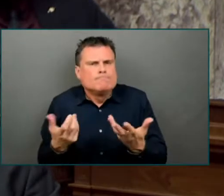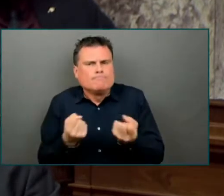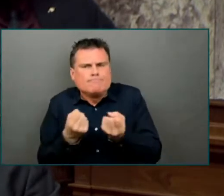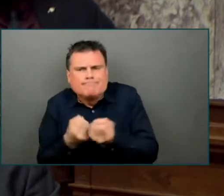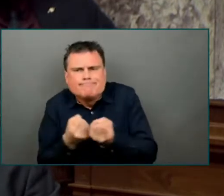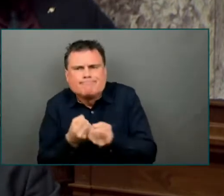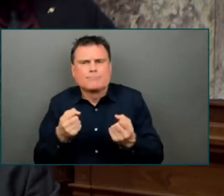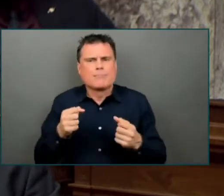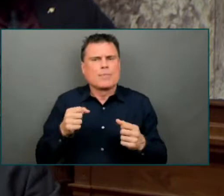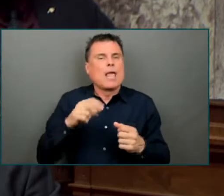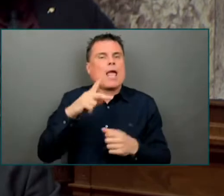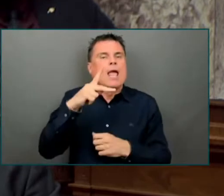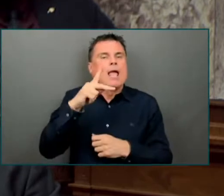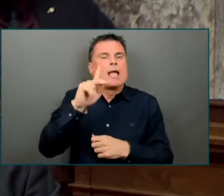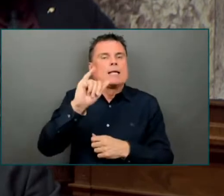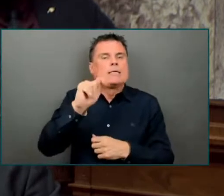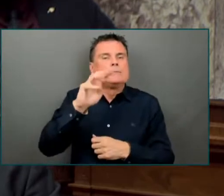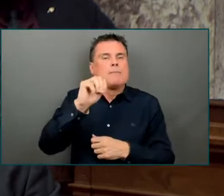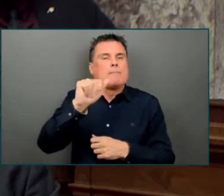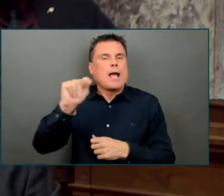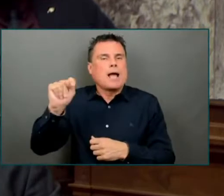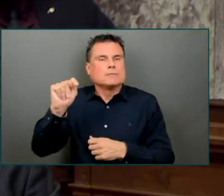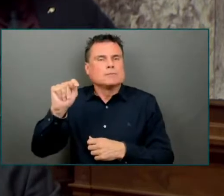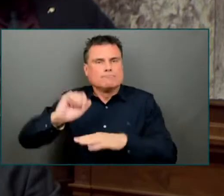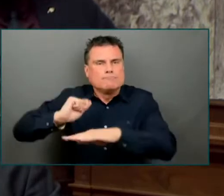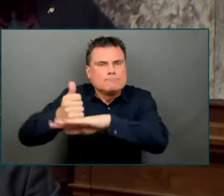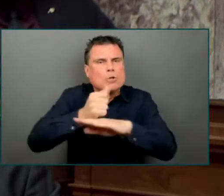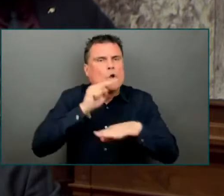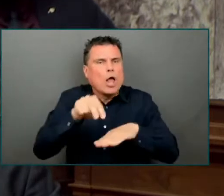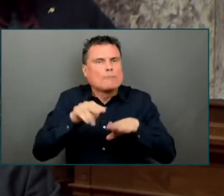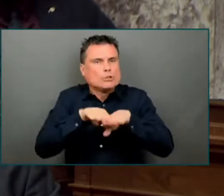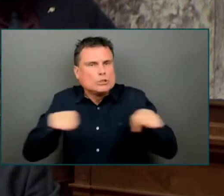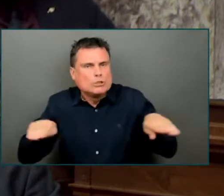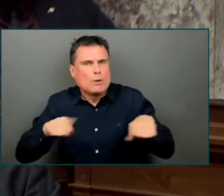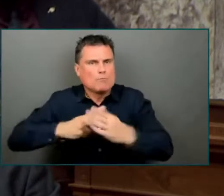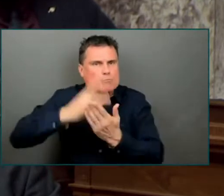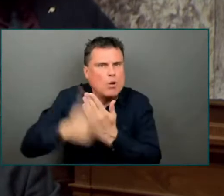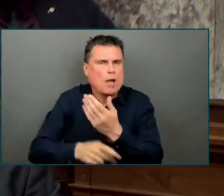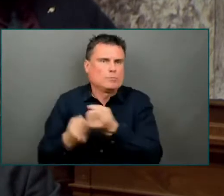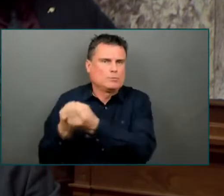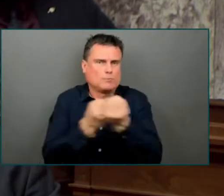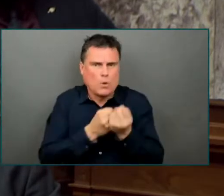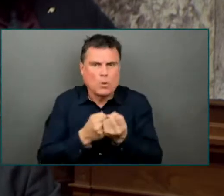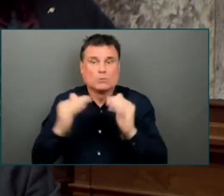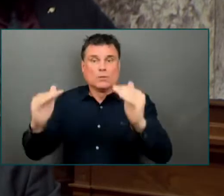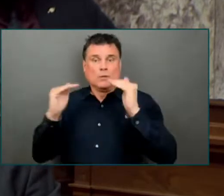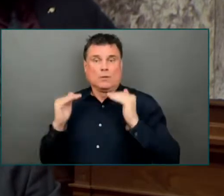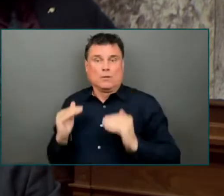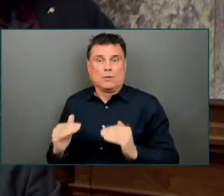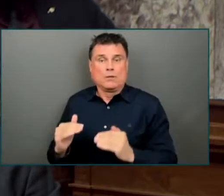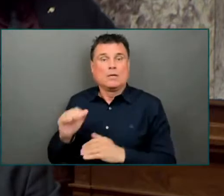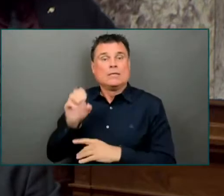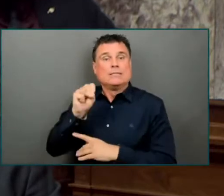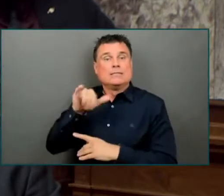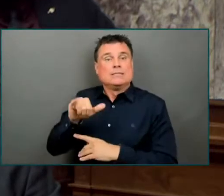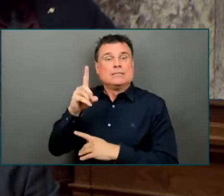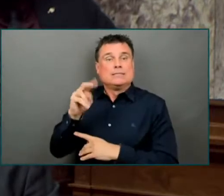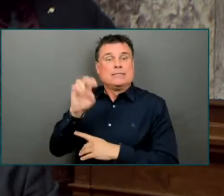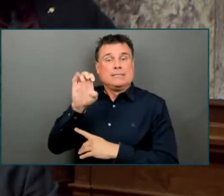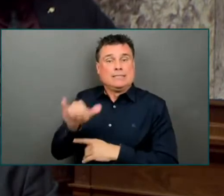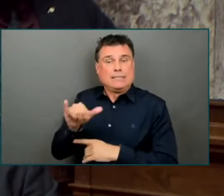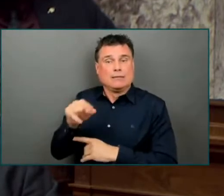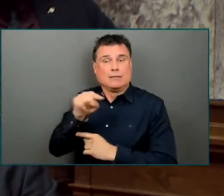Sydney Ann in Invermere, who worked hard to keep the shelves stocked at the grocery store she owns and manages.